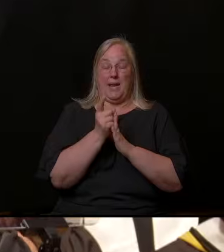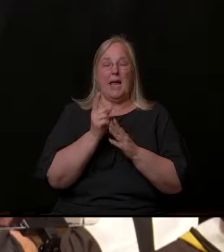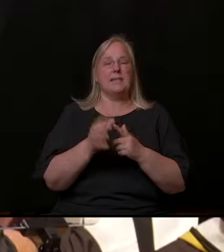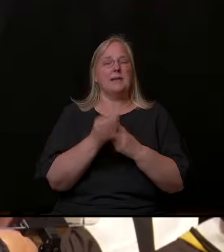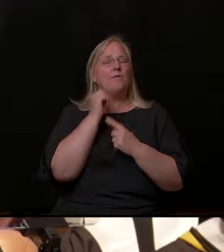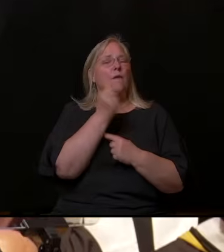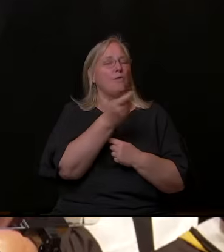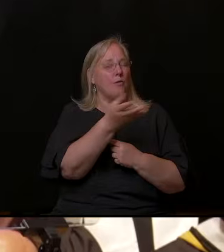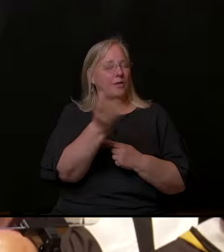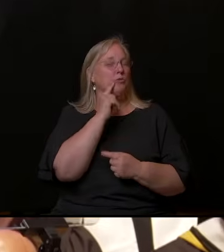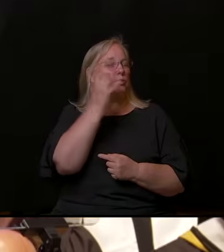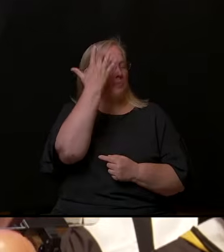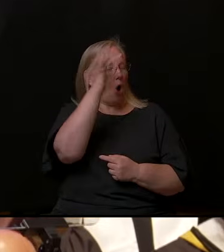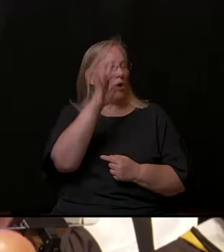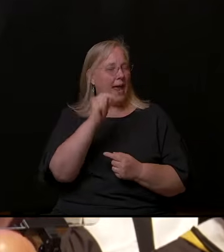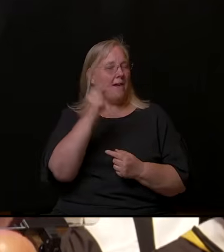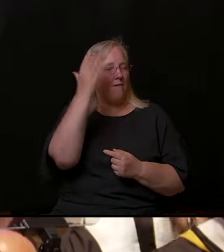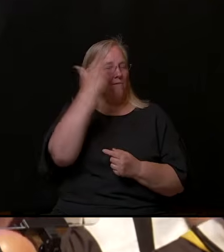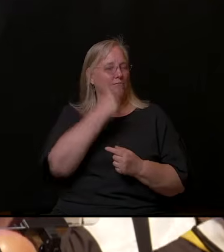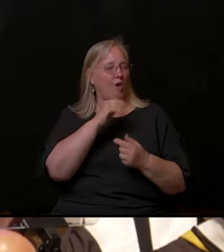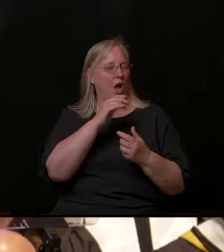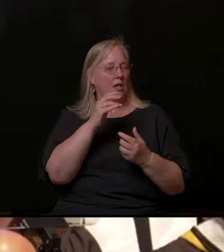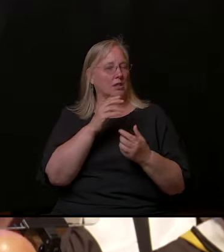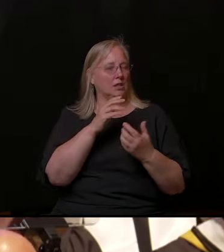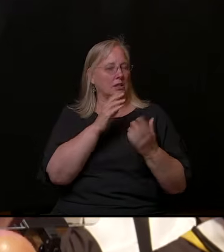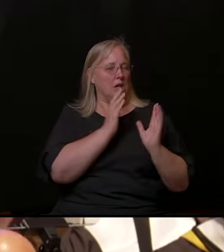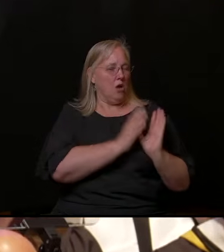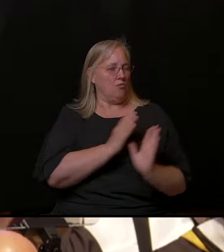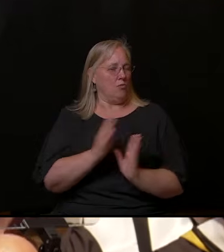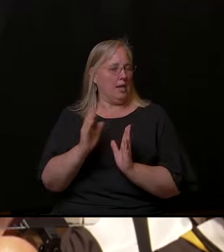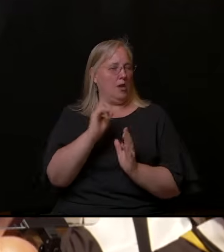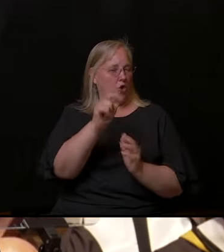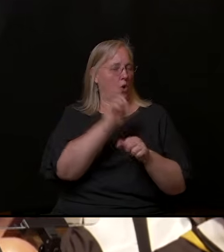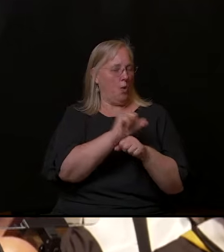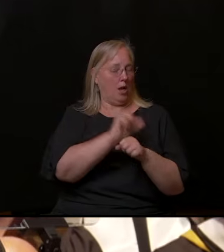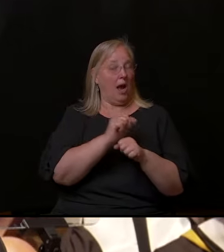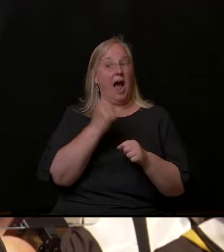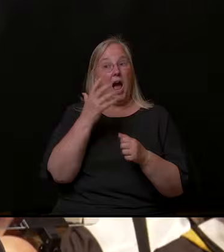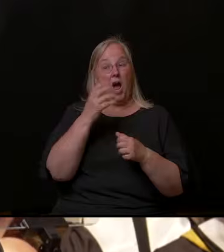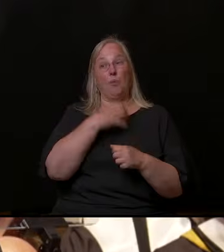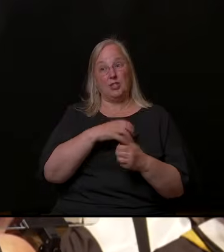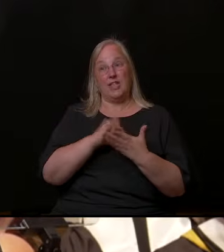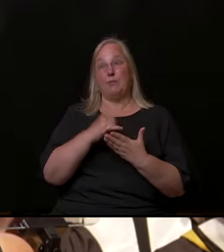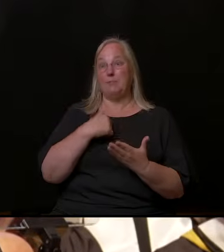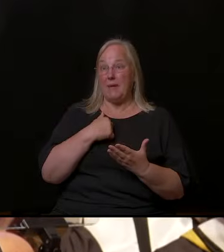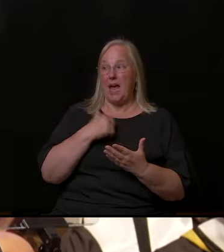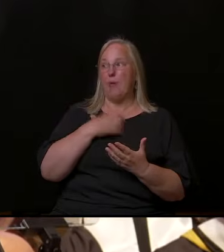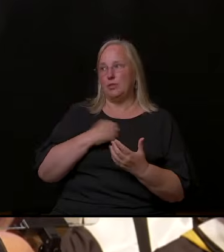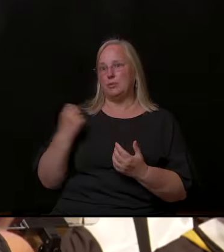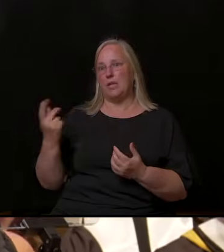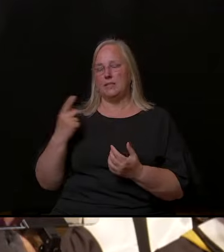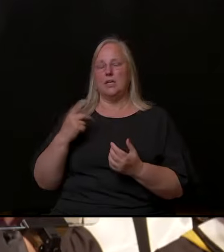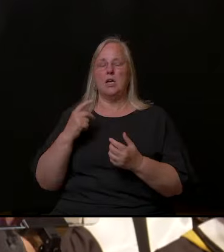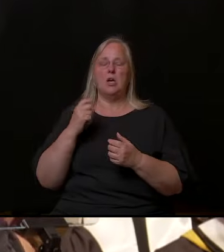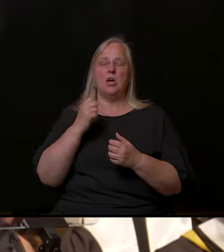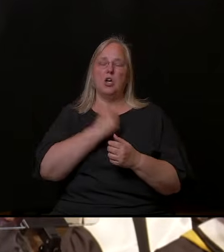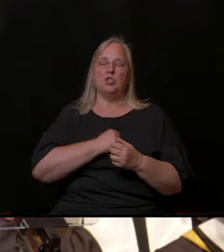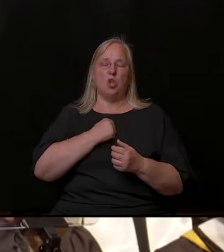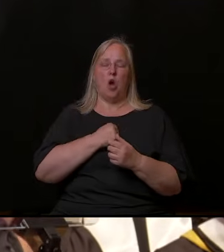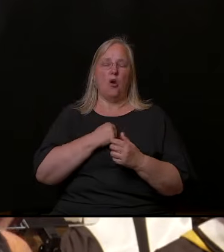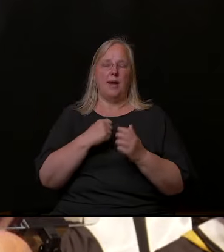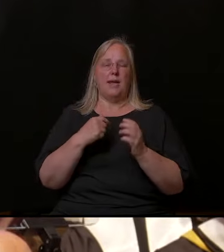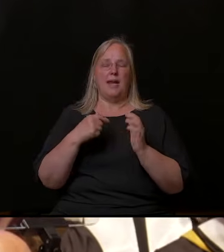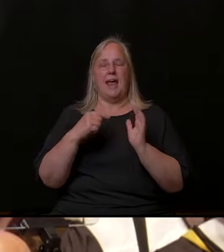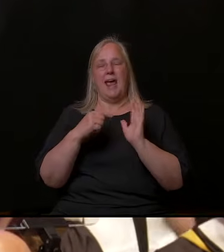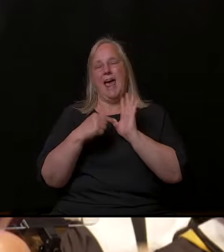guys who were smart and front-loaded their work. I wish that was me. I wish that was us. Yes. Sorry, exhibition staff. Thank you for your patience.